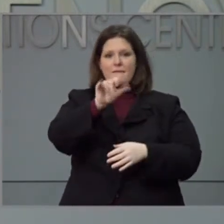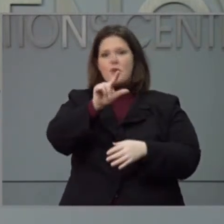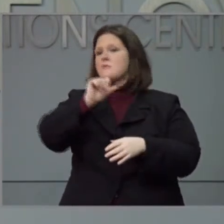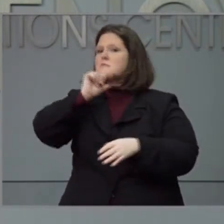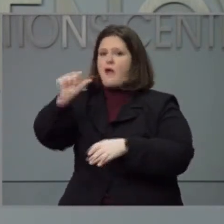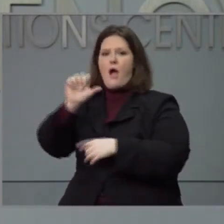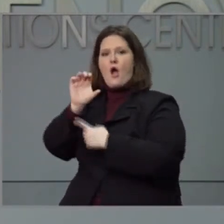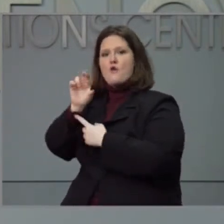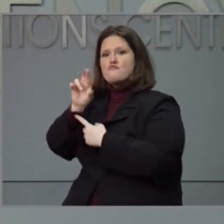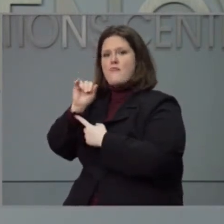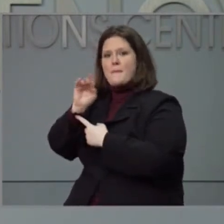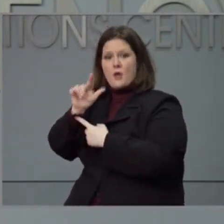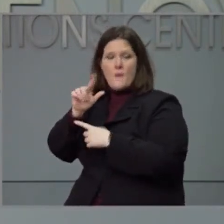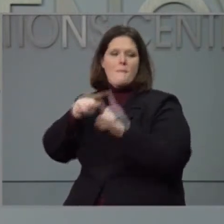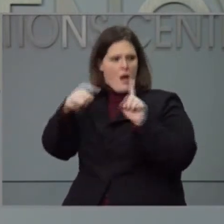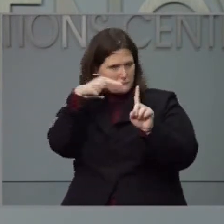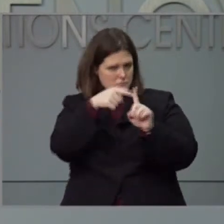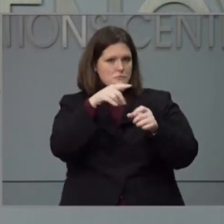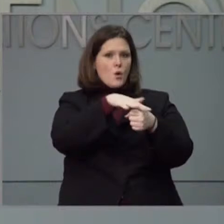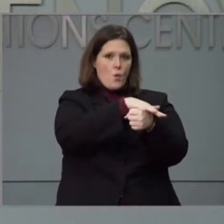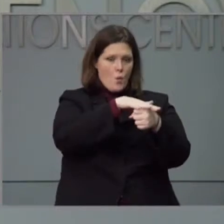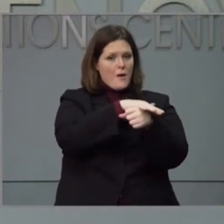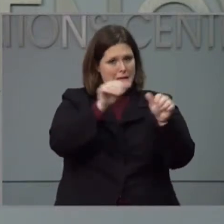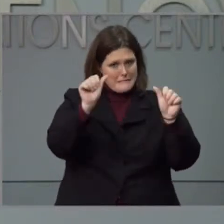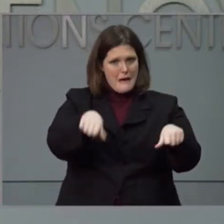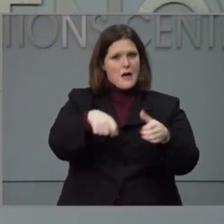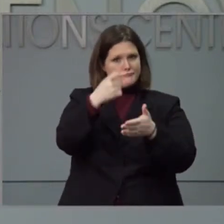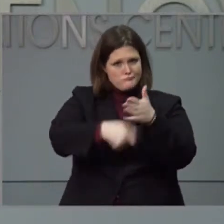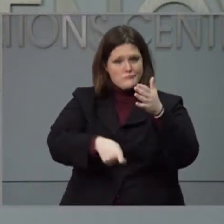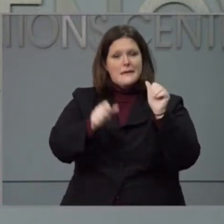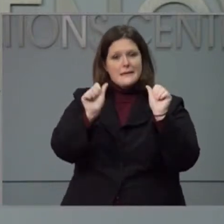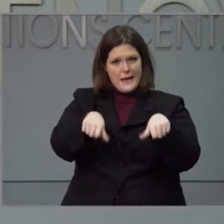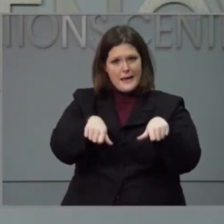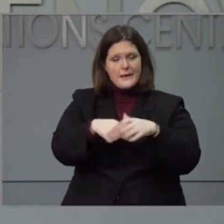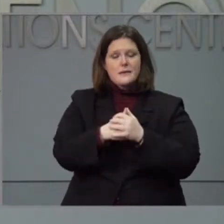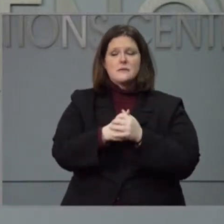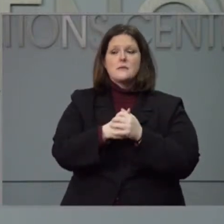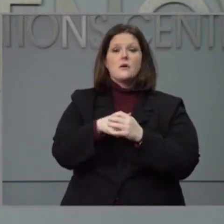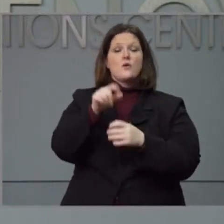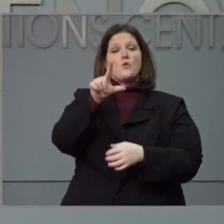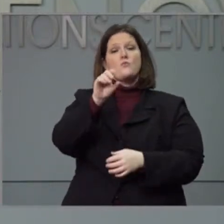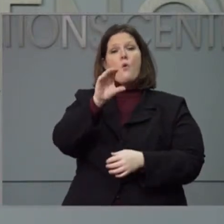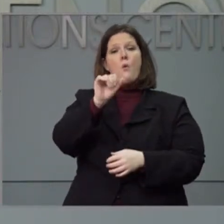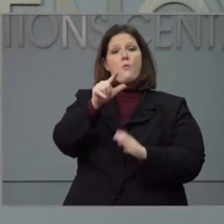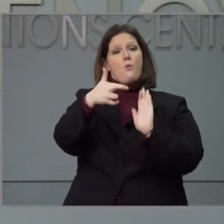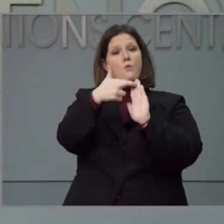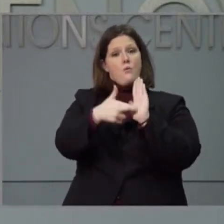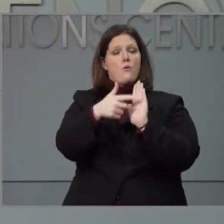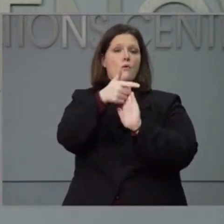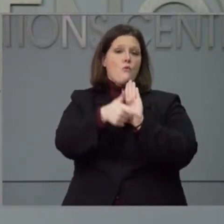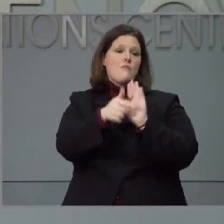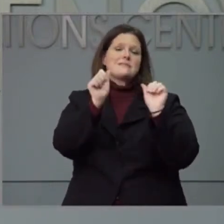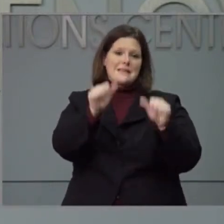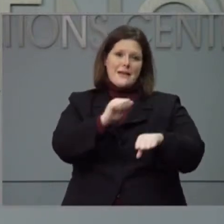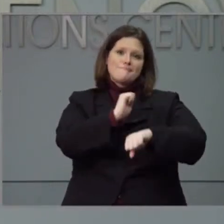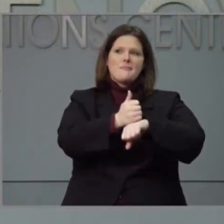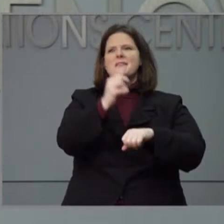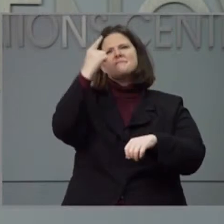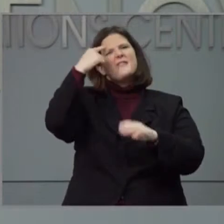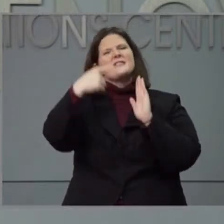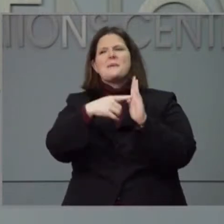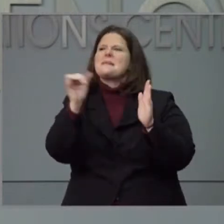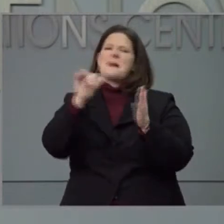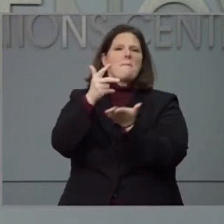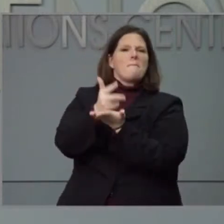order only allow for criminal penalties, but local ordinances could create civil penalties. Things like a parking ticket, right?